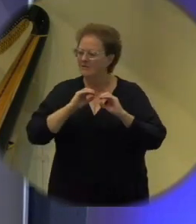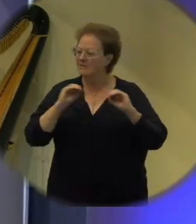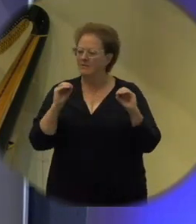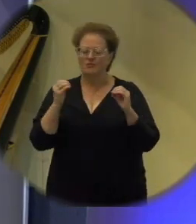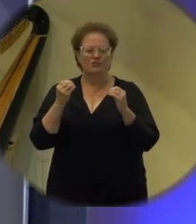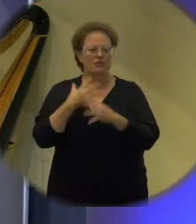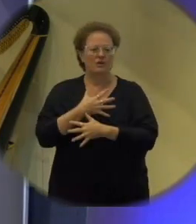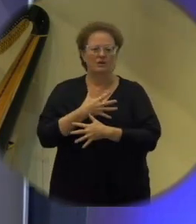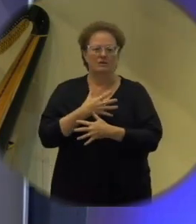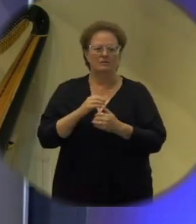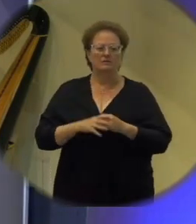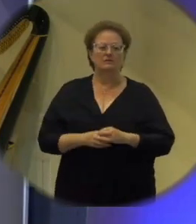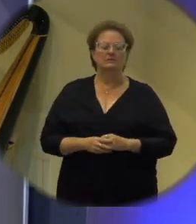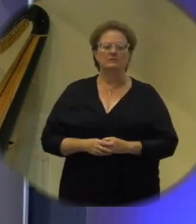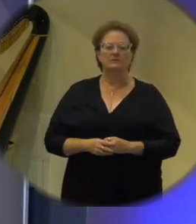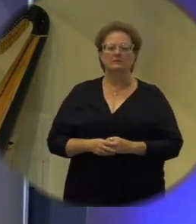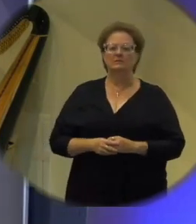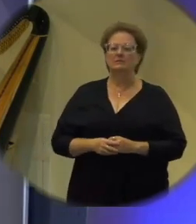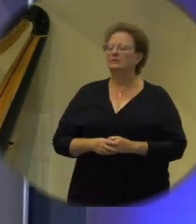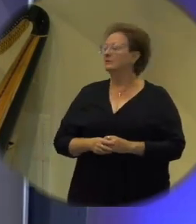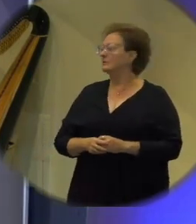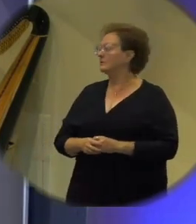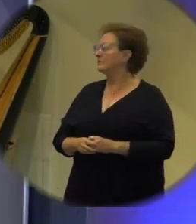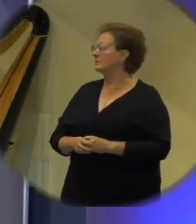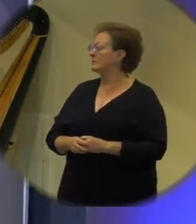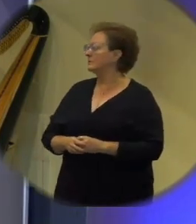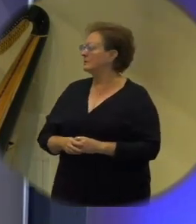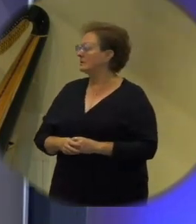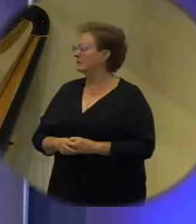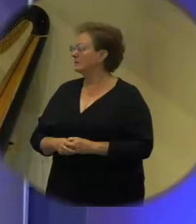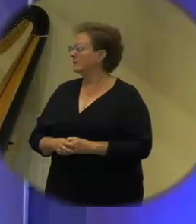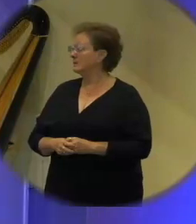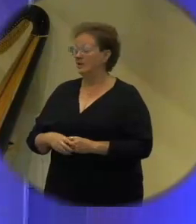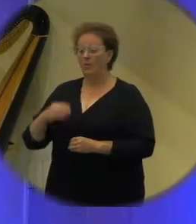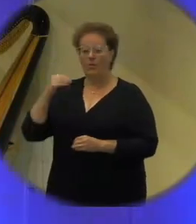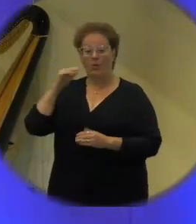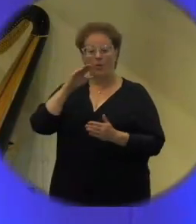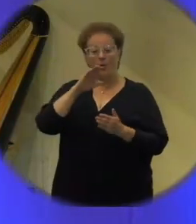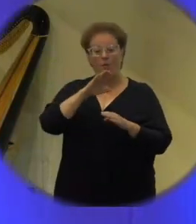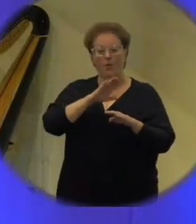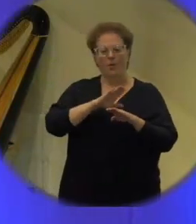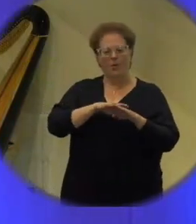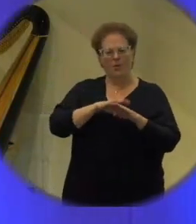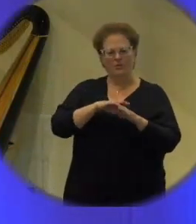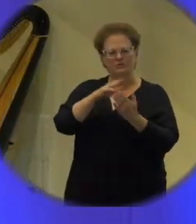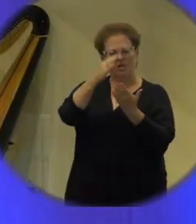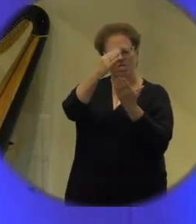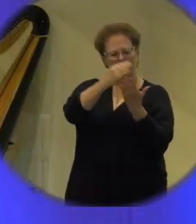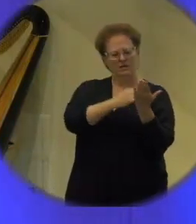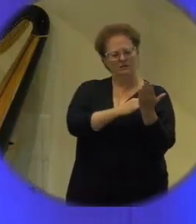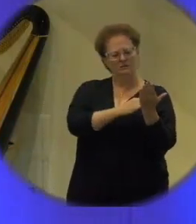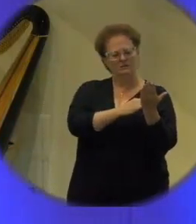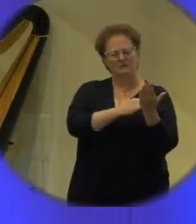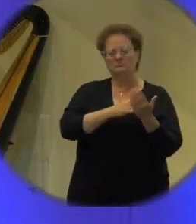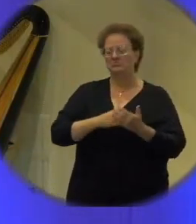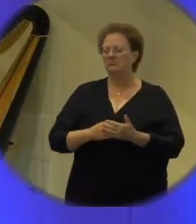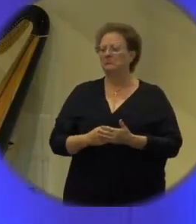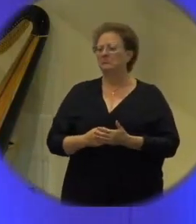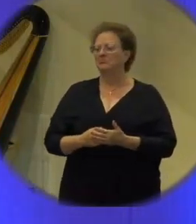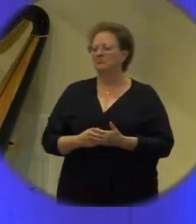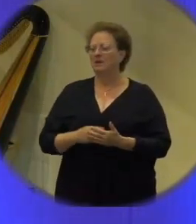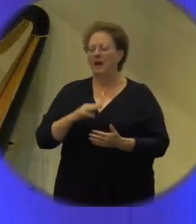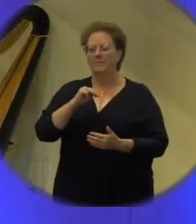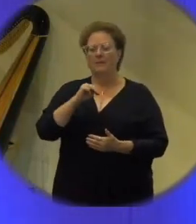too. Now, in closing, I'm going to ask you if you're on this list. But I started to think about it. Sometimes we make